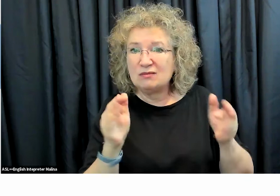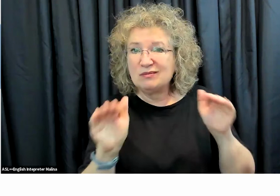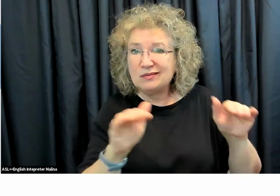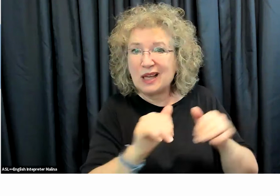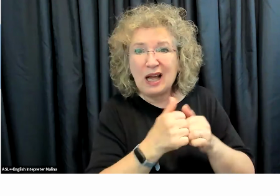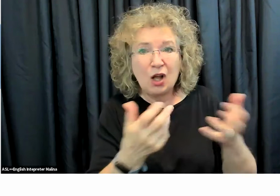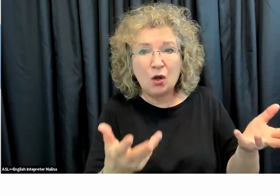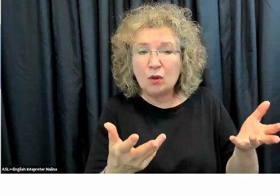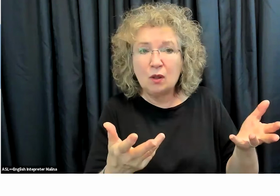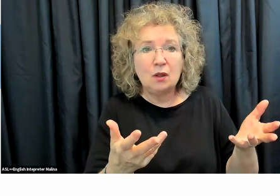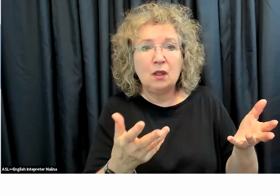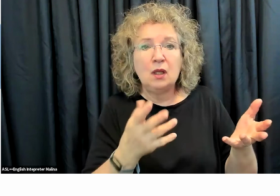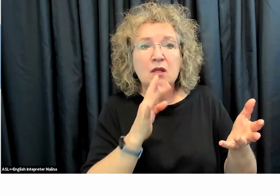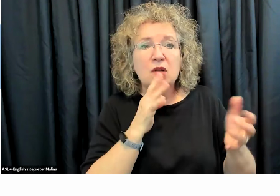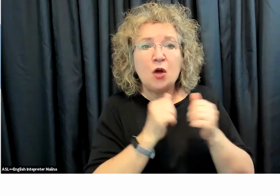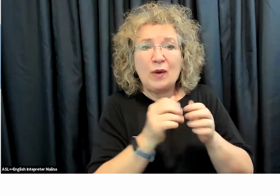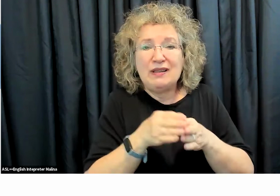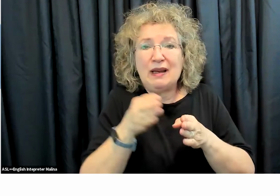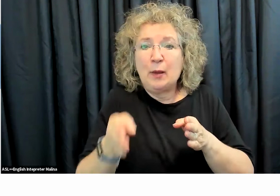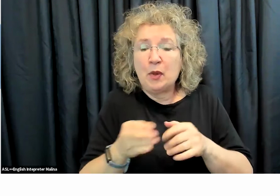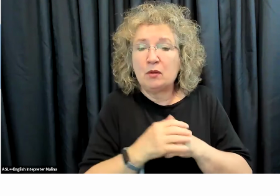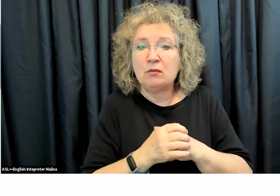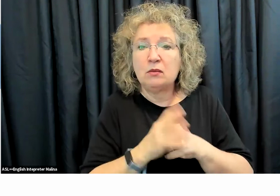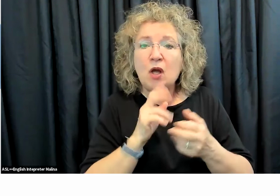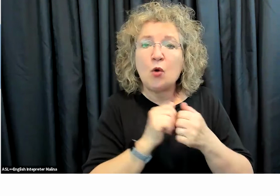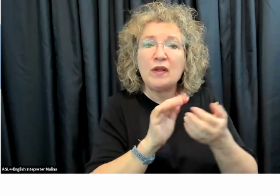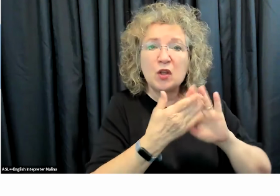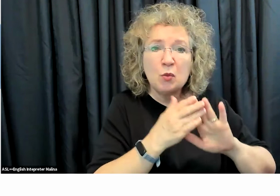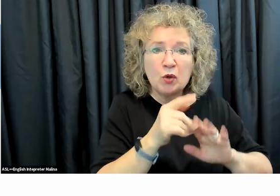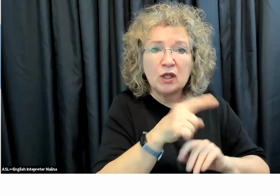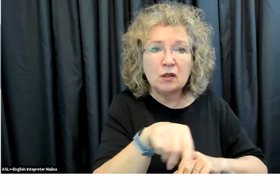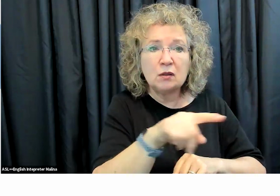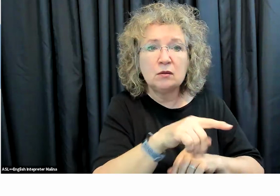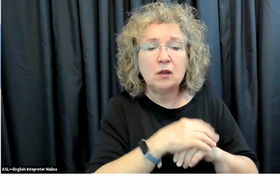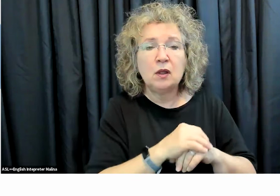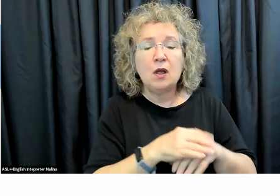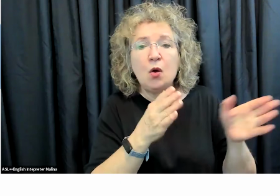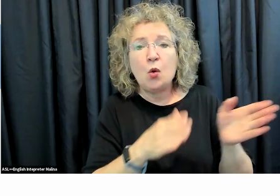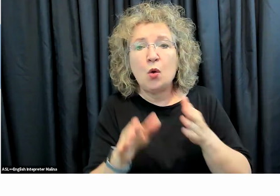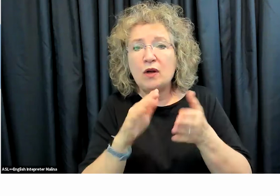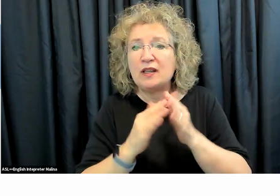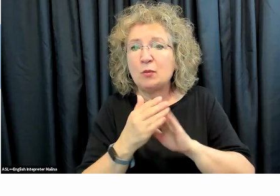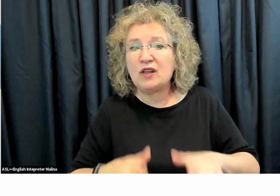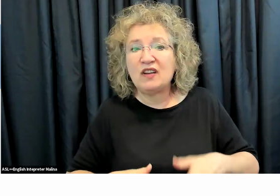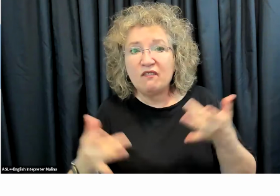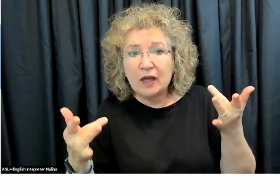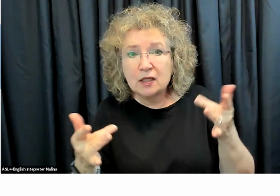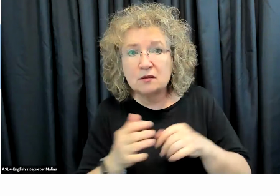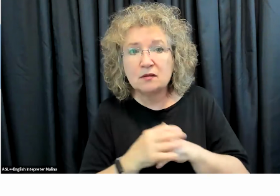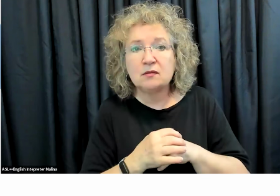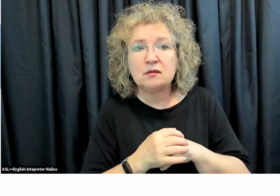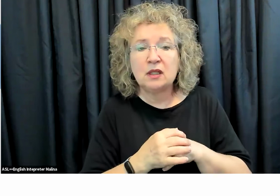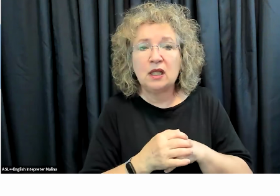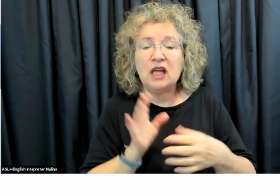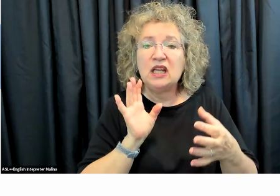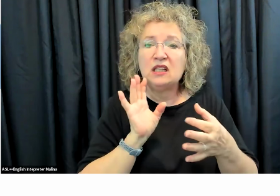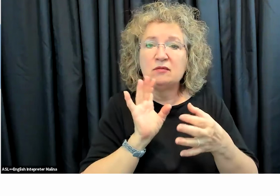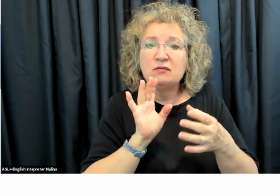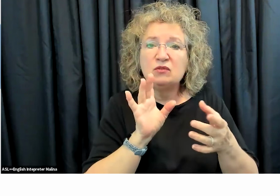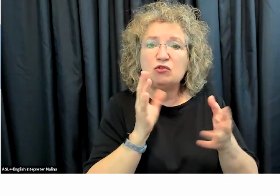events, connect with your community emergency response teams, and help them promote, and just really at the grassroots